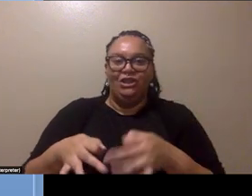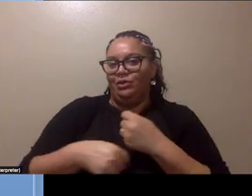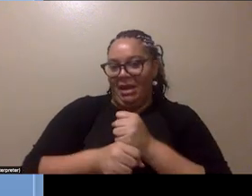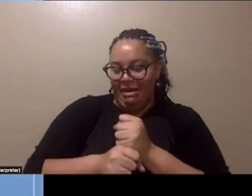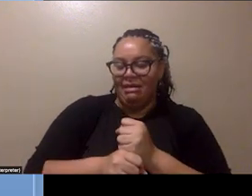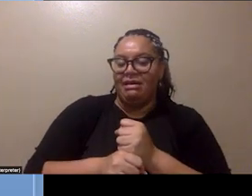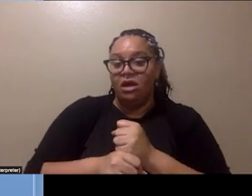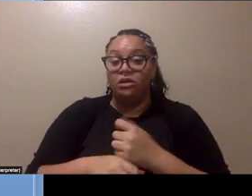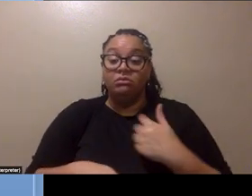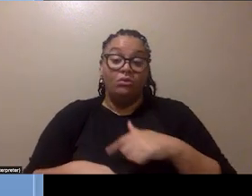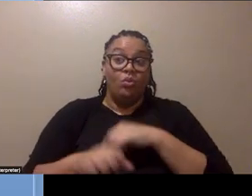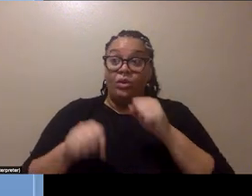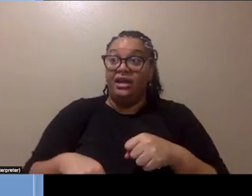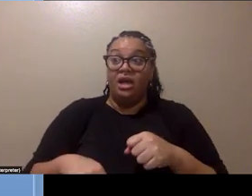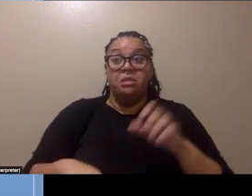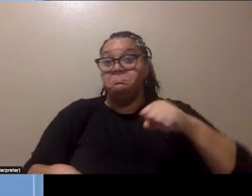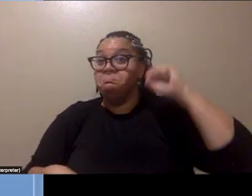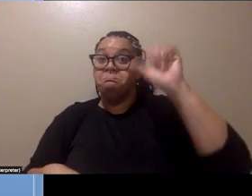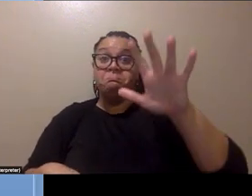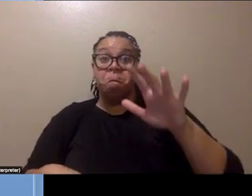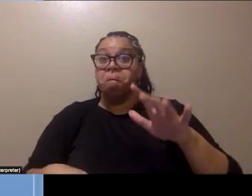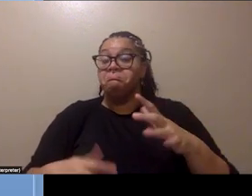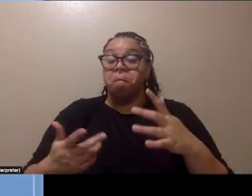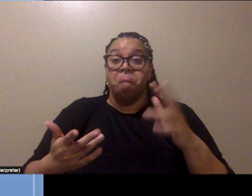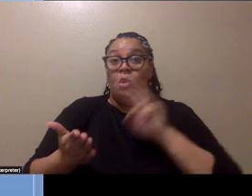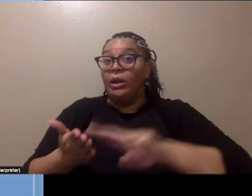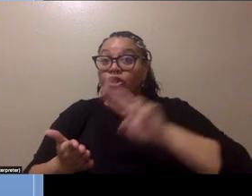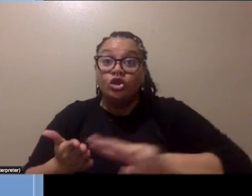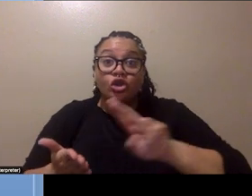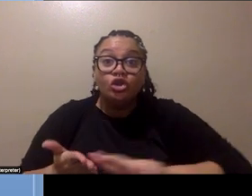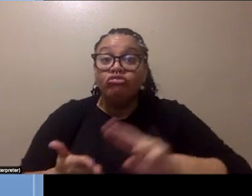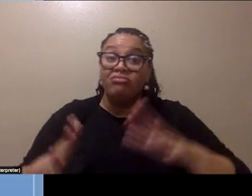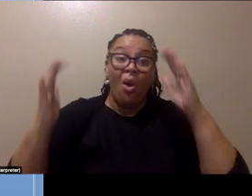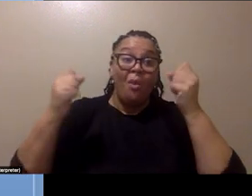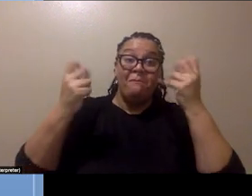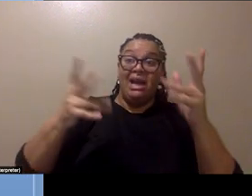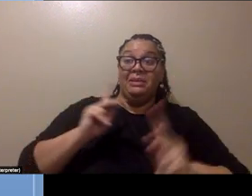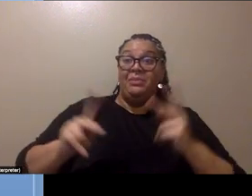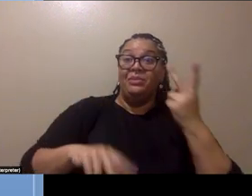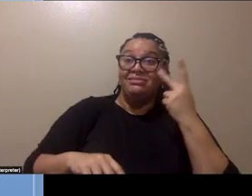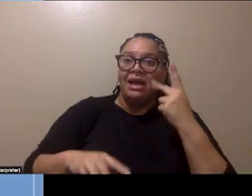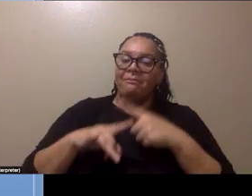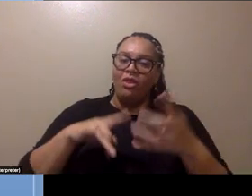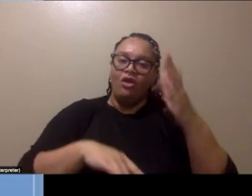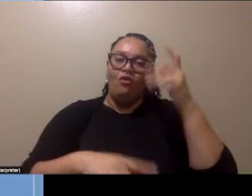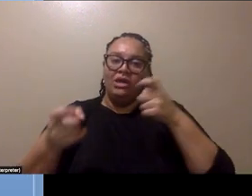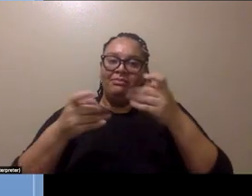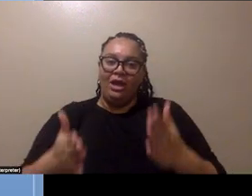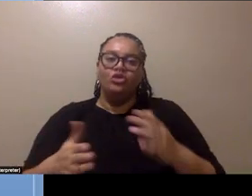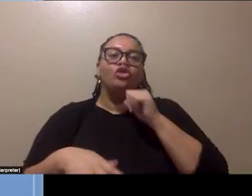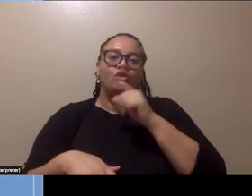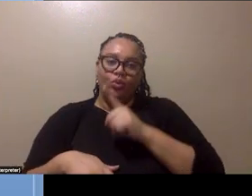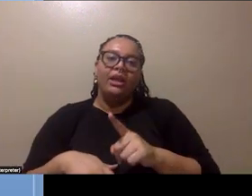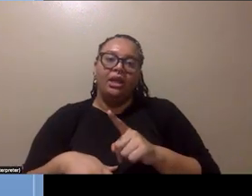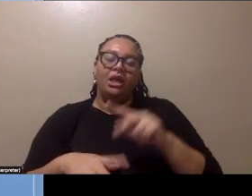decisions. As a researcher, you can sort of put it out there, you can get it published and hope as many eyes get on it as possible. And then the forest